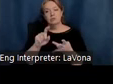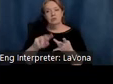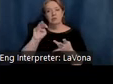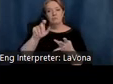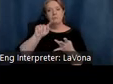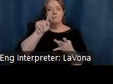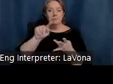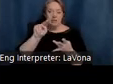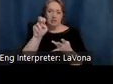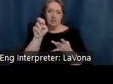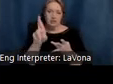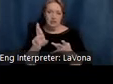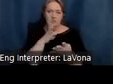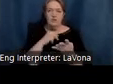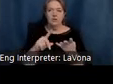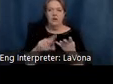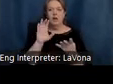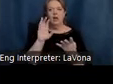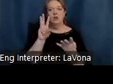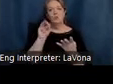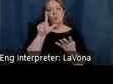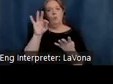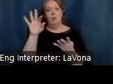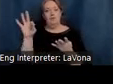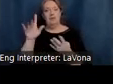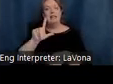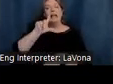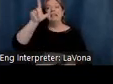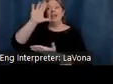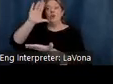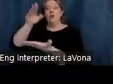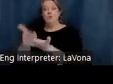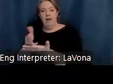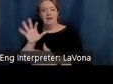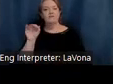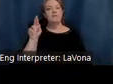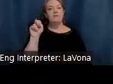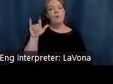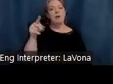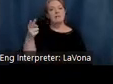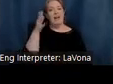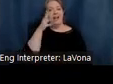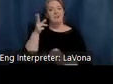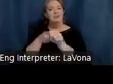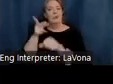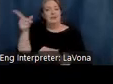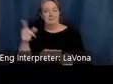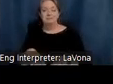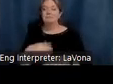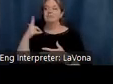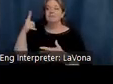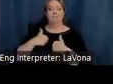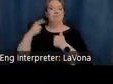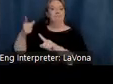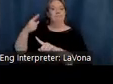Later, William Forsythe would join them at the Royal Academy. A year had quickly come and gone, and